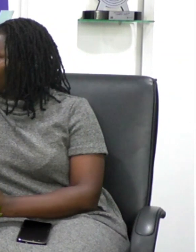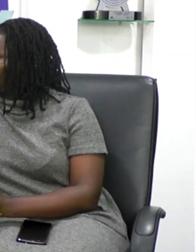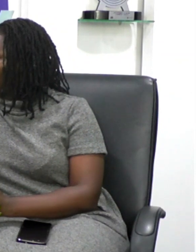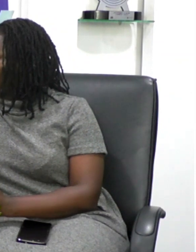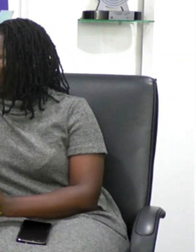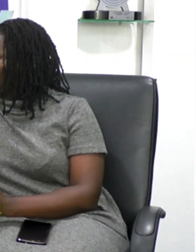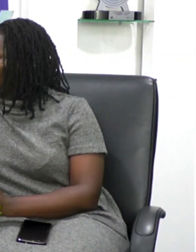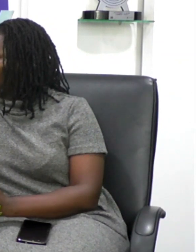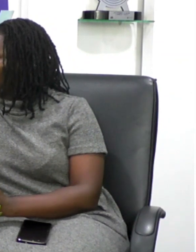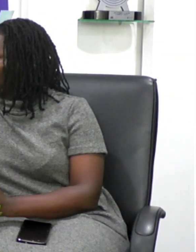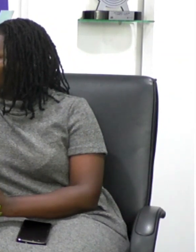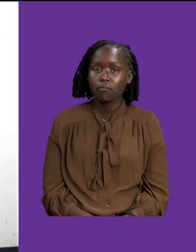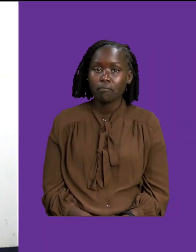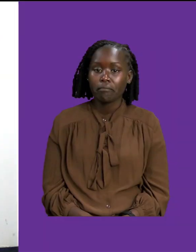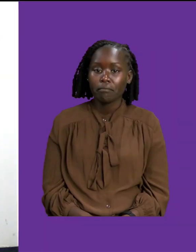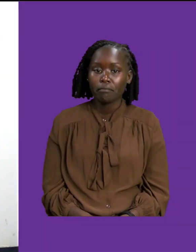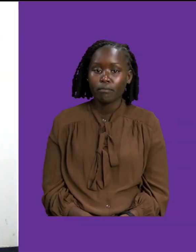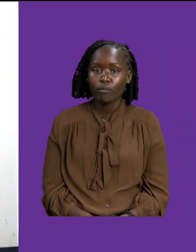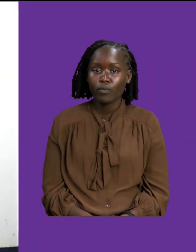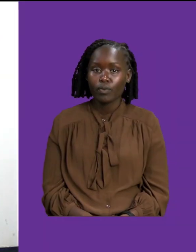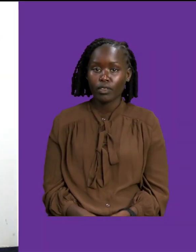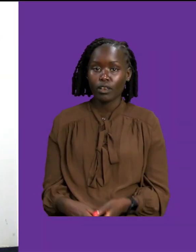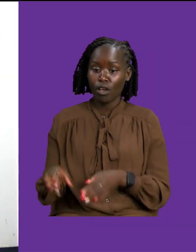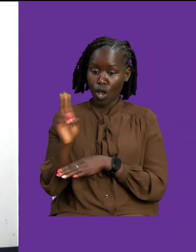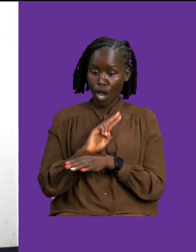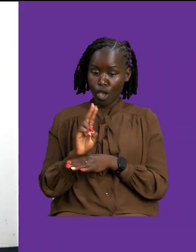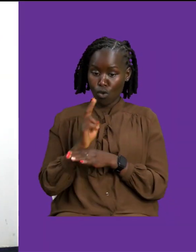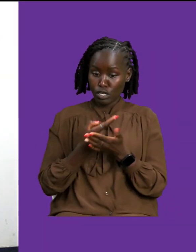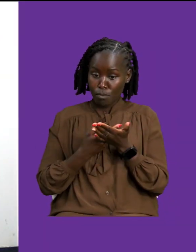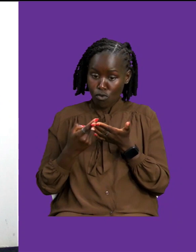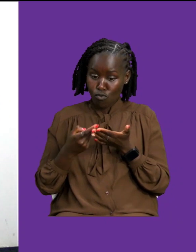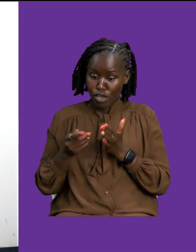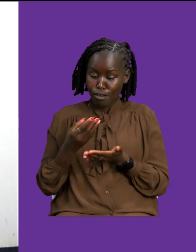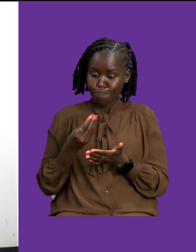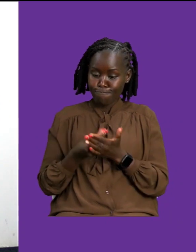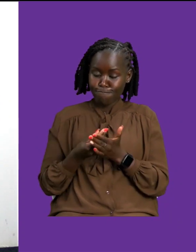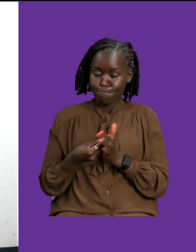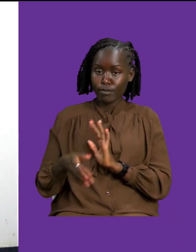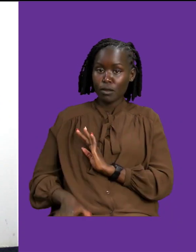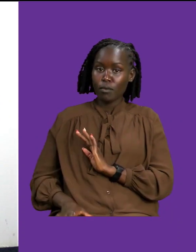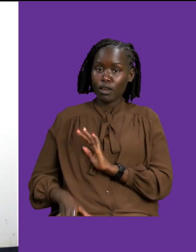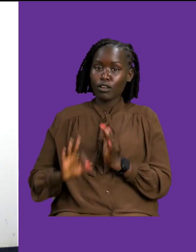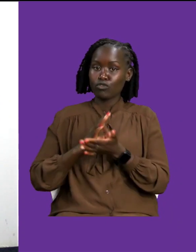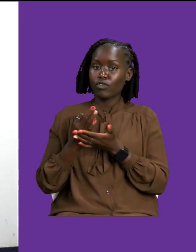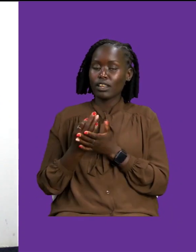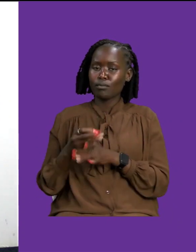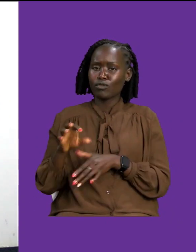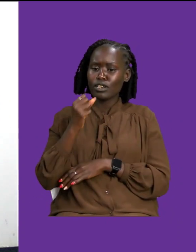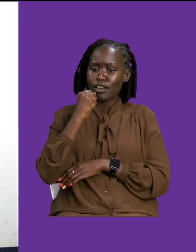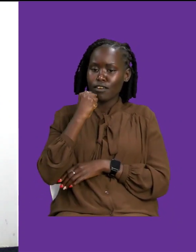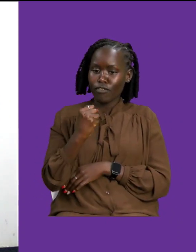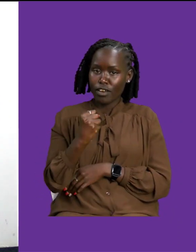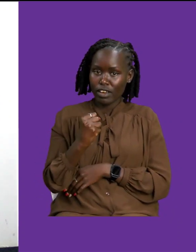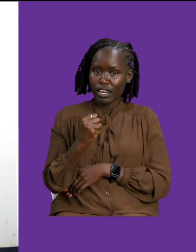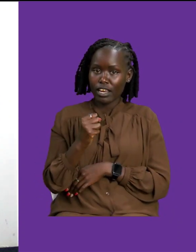bills. I'll just use my weekly pocket money to fund that. It was 500 shillings, which was supposed to